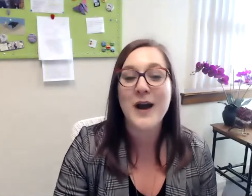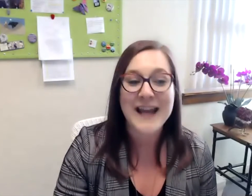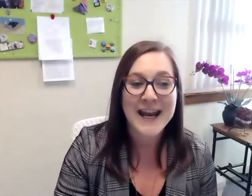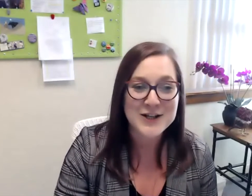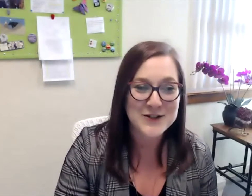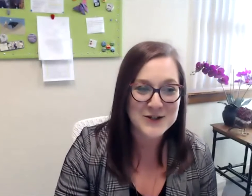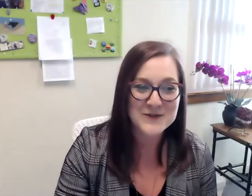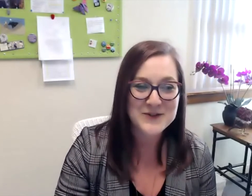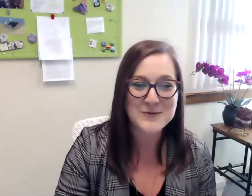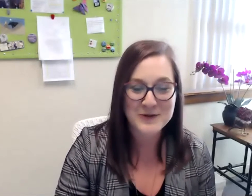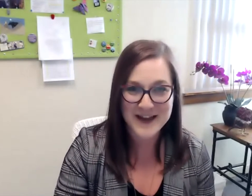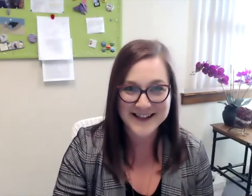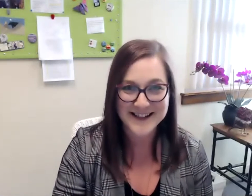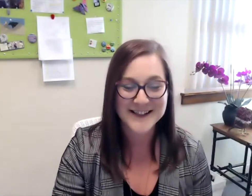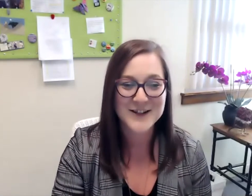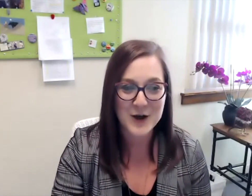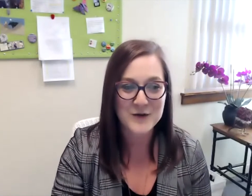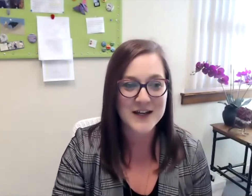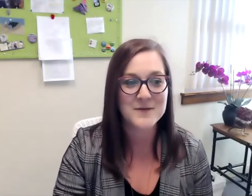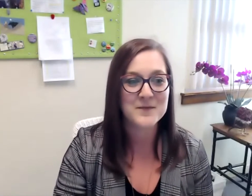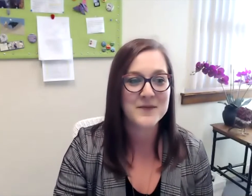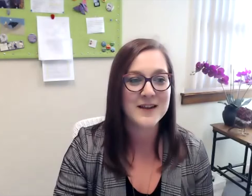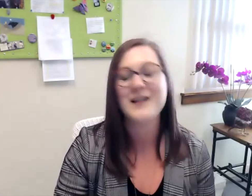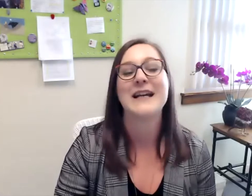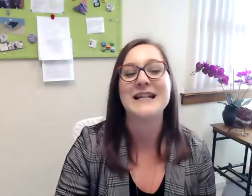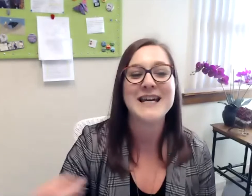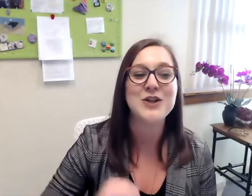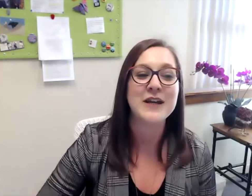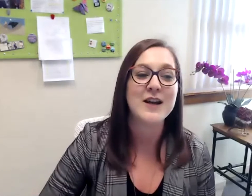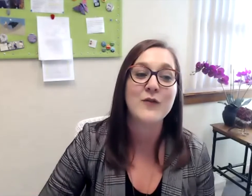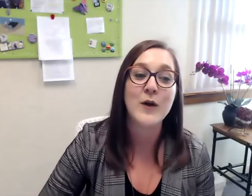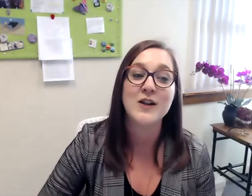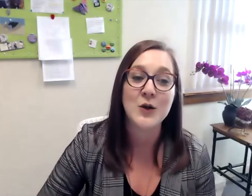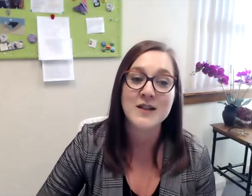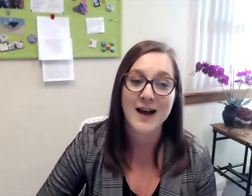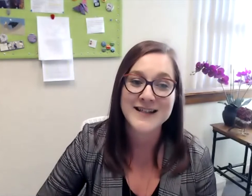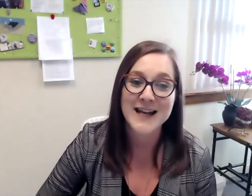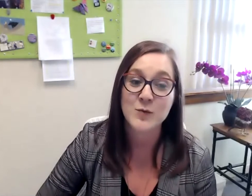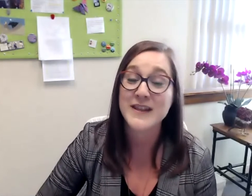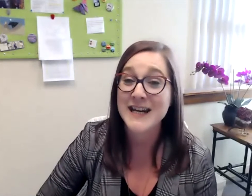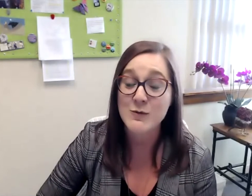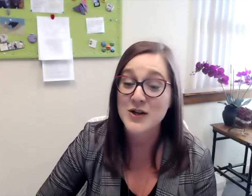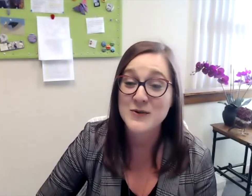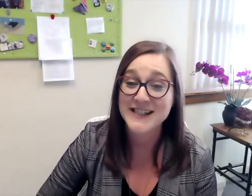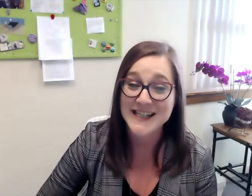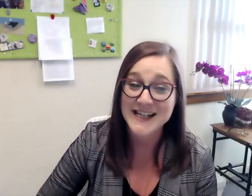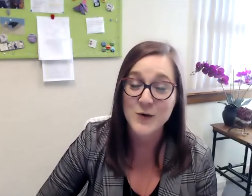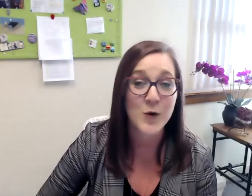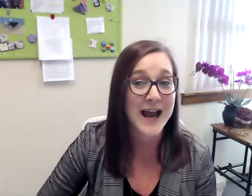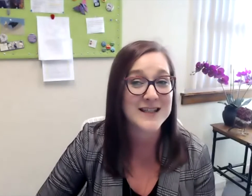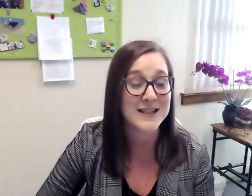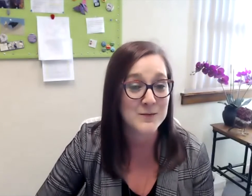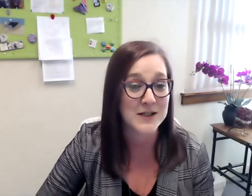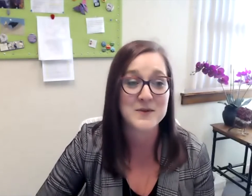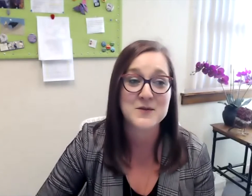So what can you do to prevent COVID? Like I said, you can avoid close contact with anyone who is sick